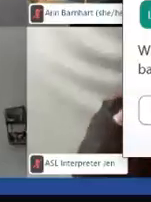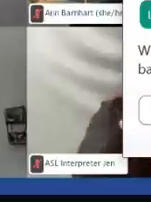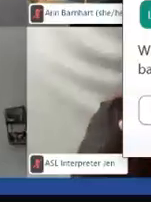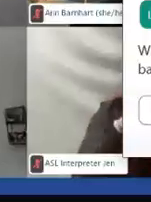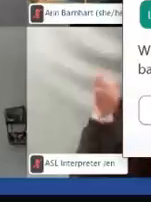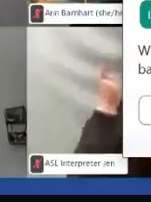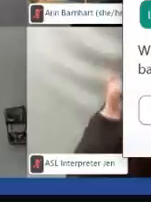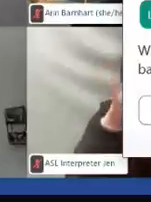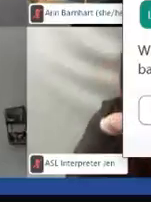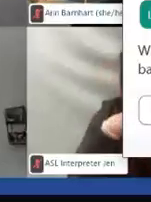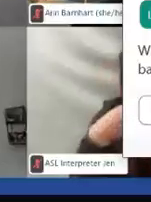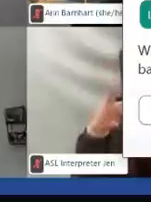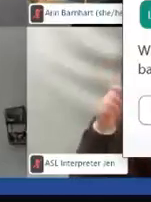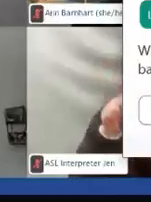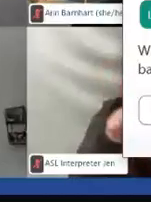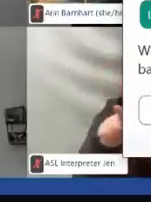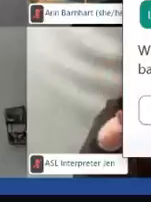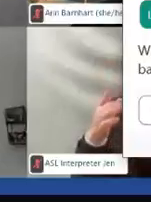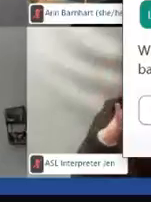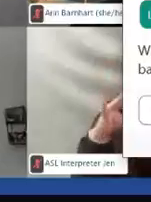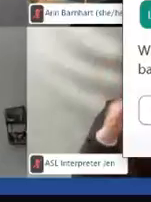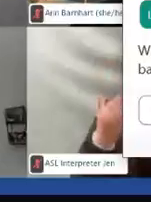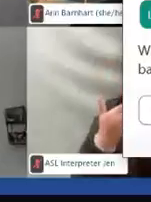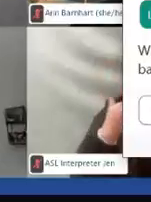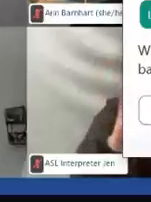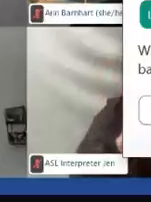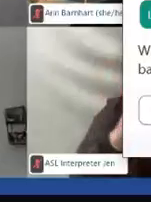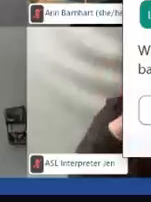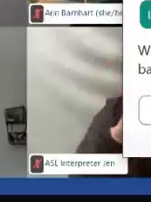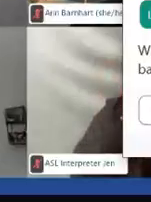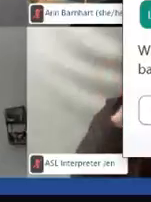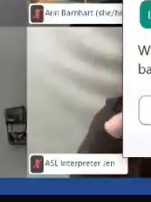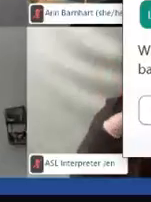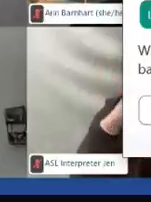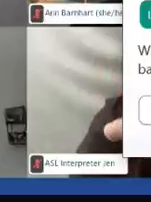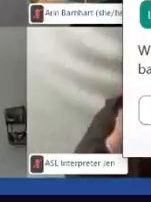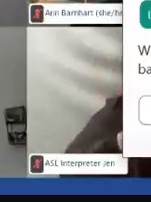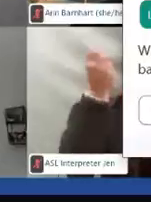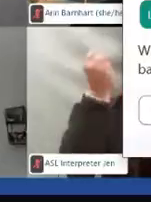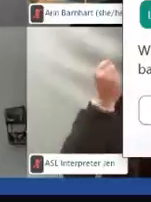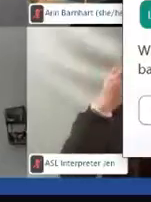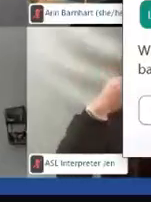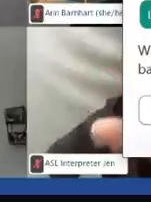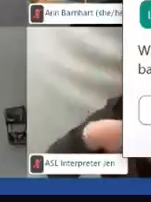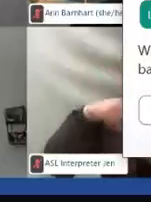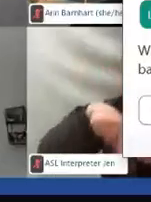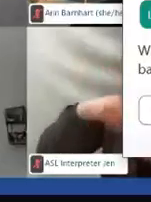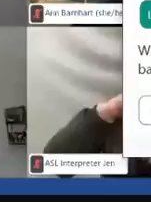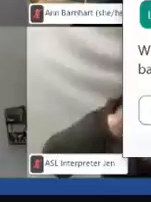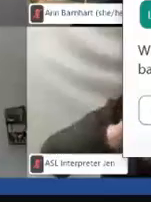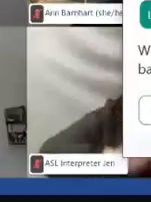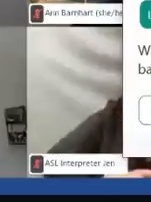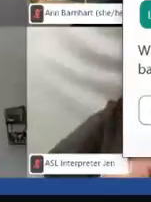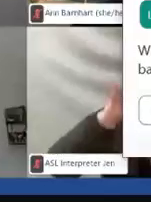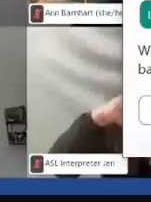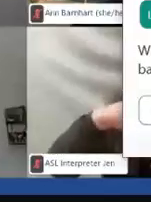the consent agenda, you could always comment before the meeting and say, I would like to pull this out and go over this in more detail. Like if